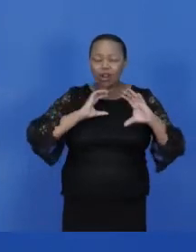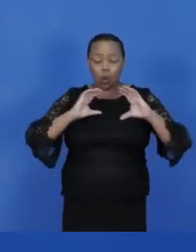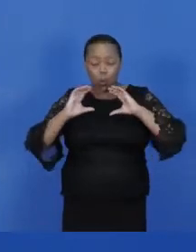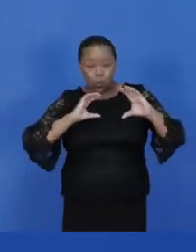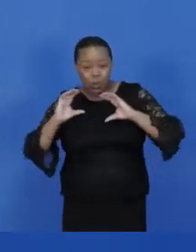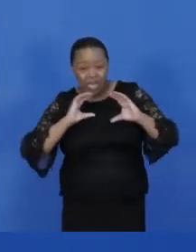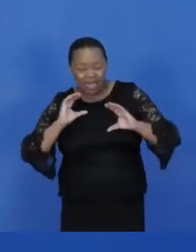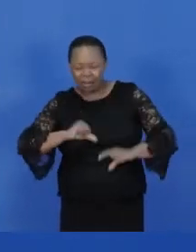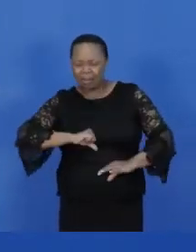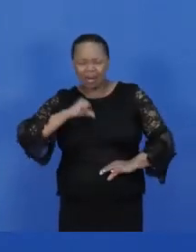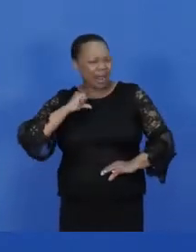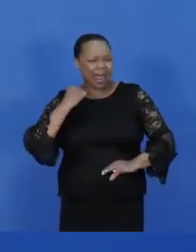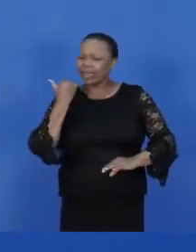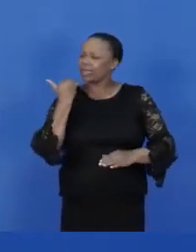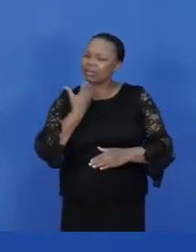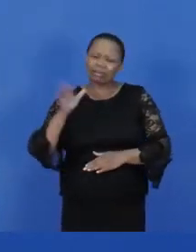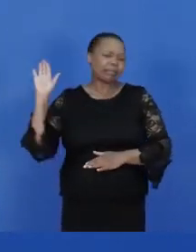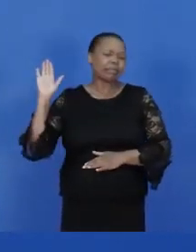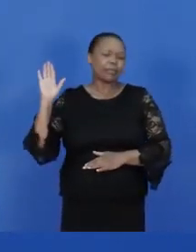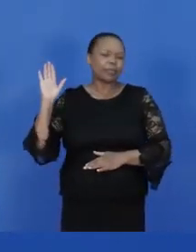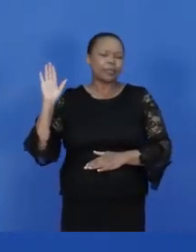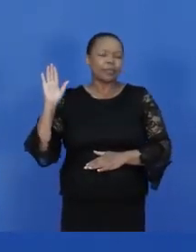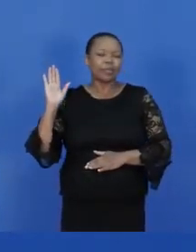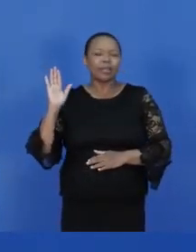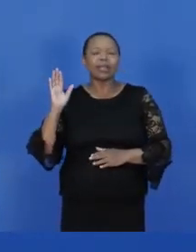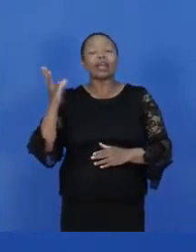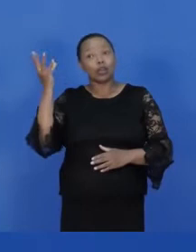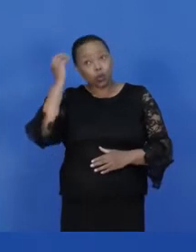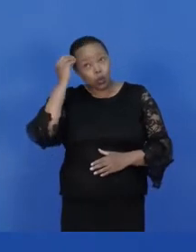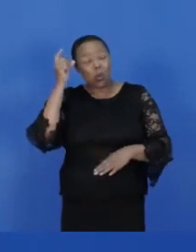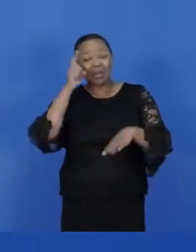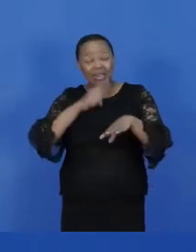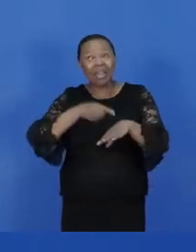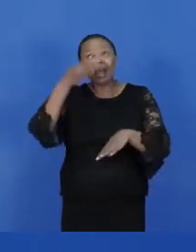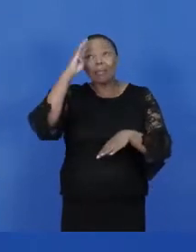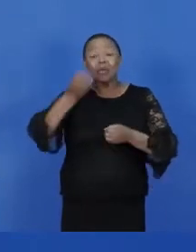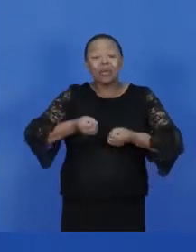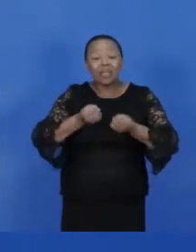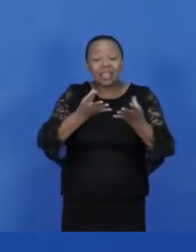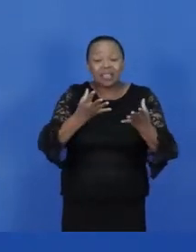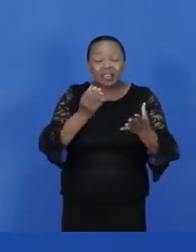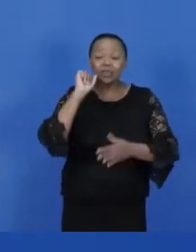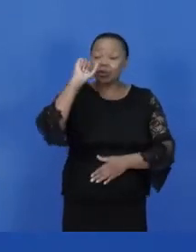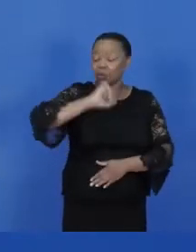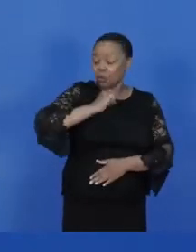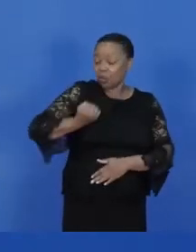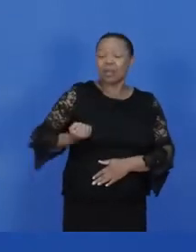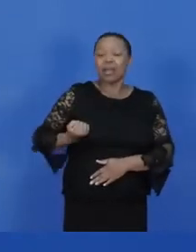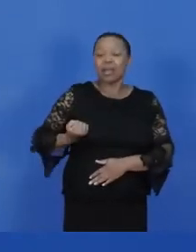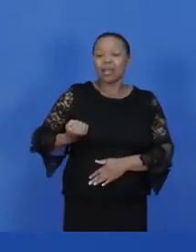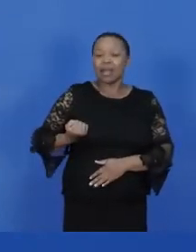and swallow your pride. Be willing to realize that the time that God has given you with your spouse is not forever.